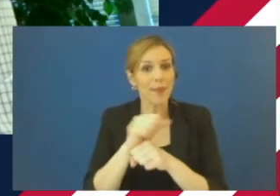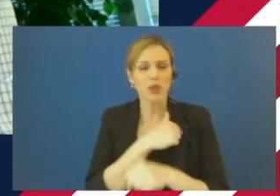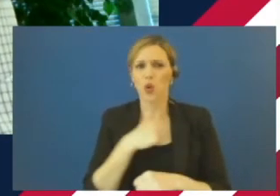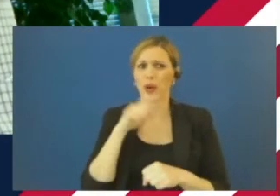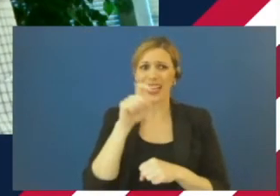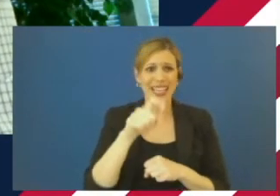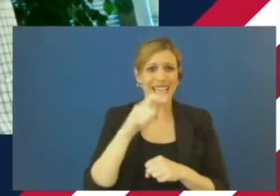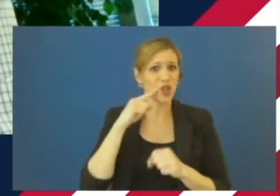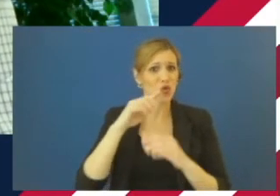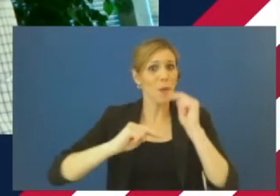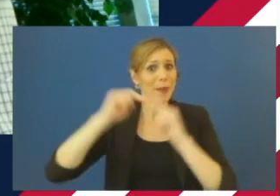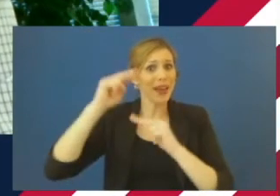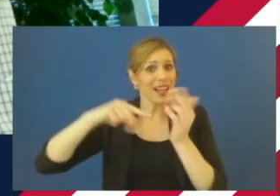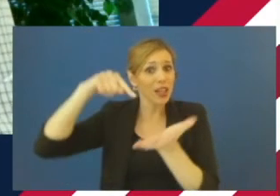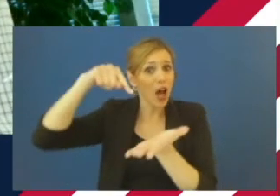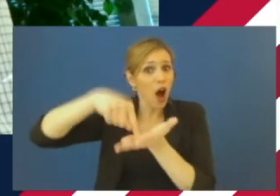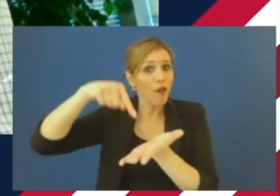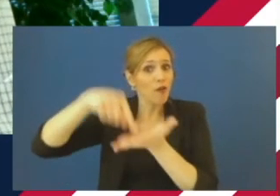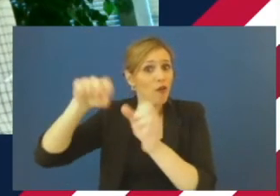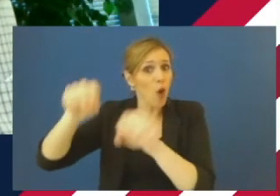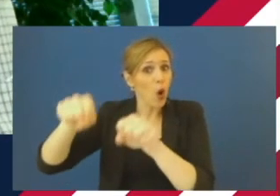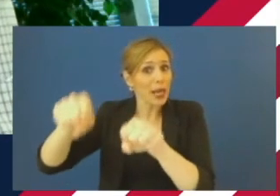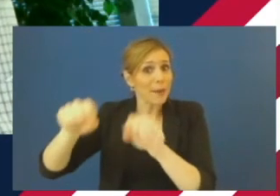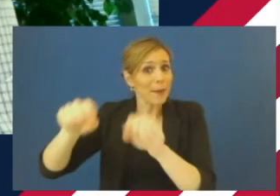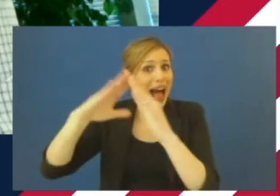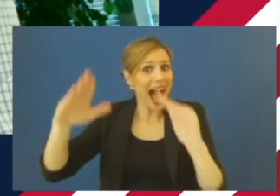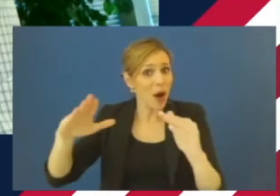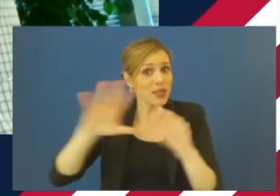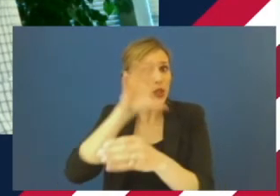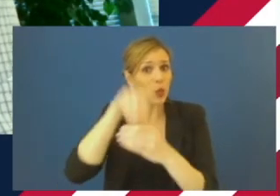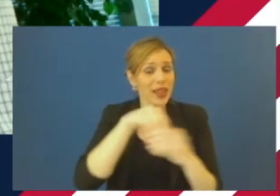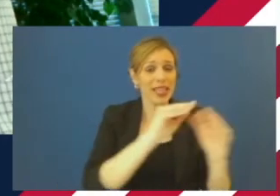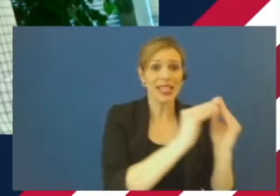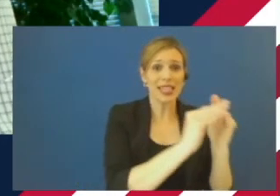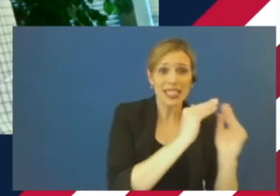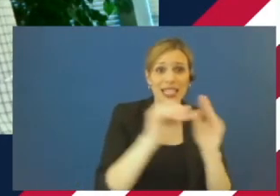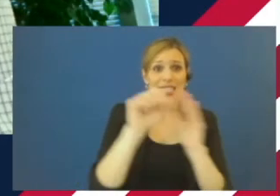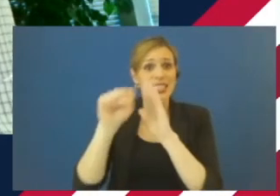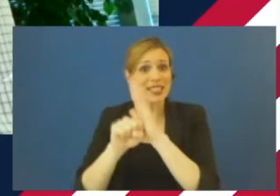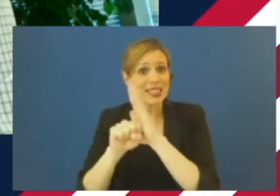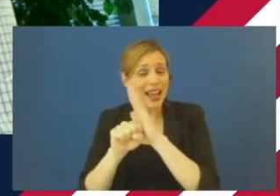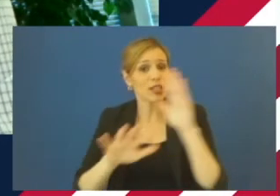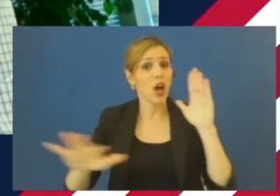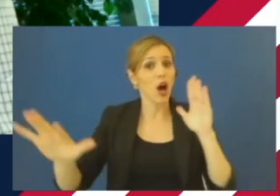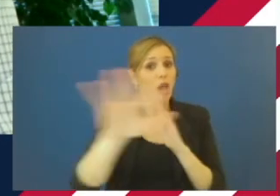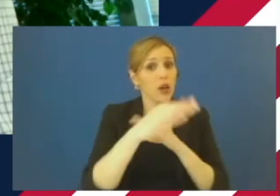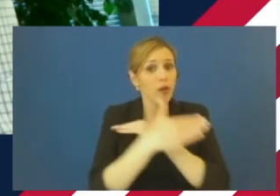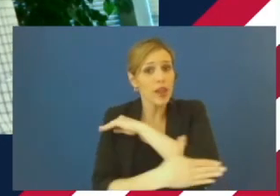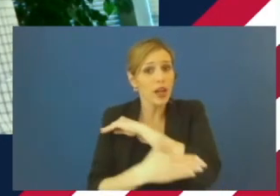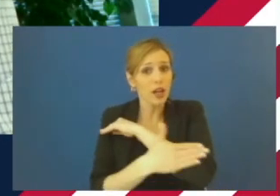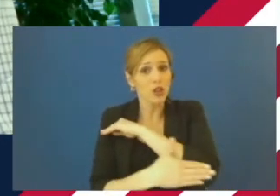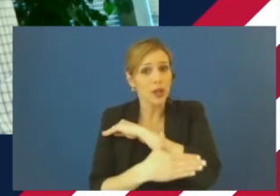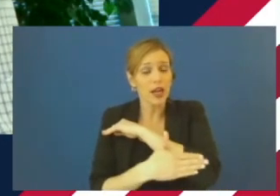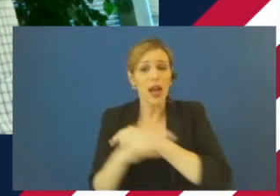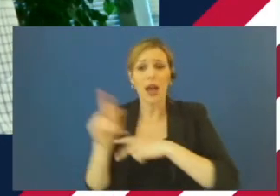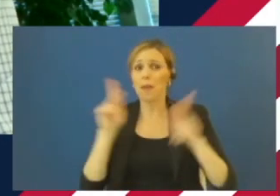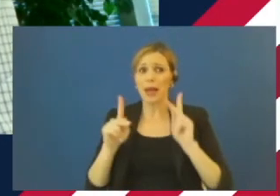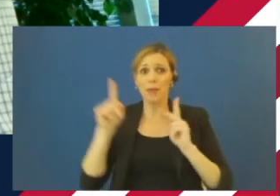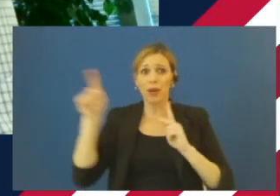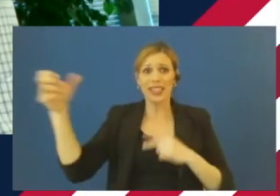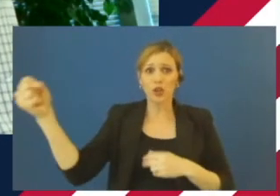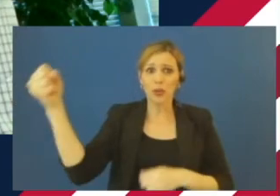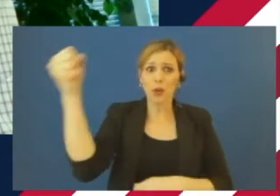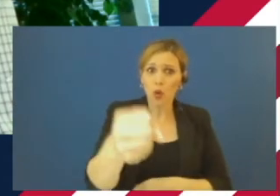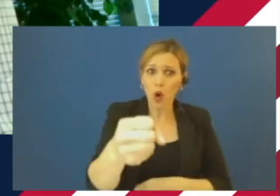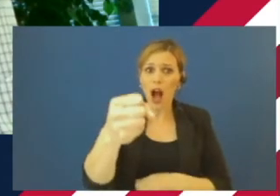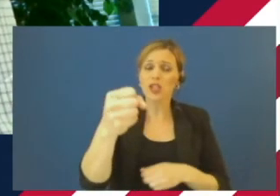needed in the cities and states in this country. It's to put people to work in the communities they live. It's